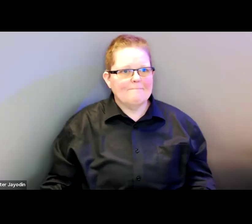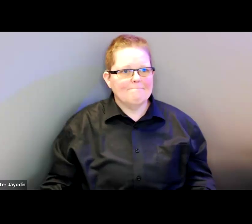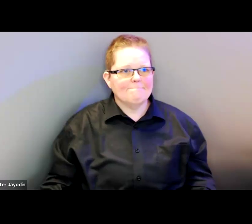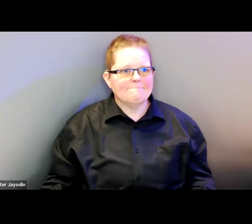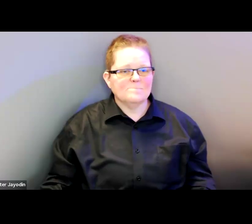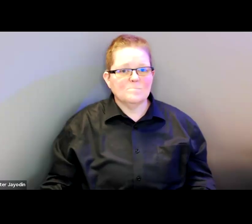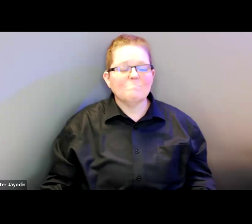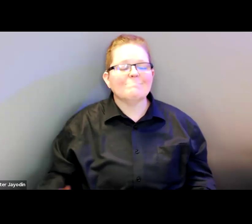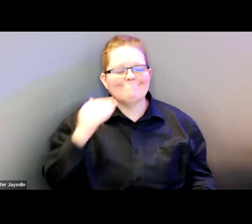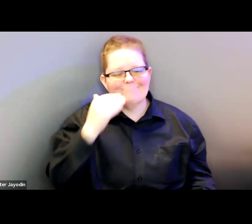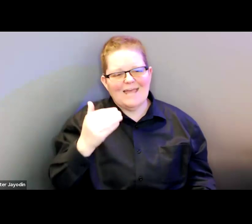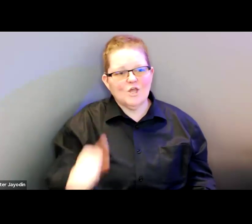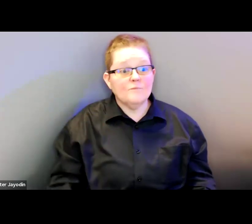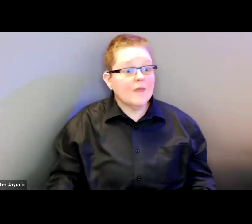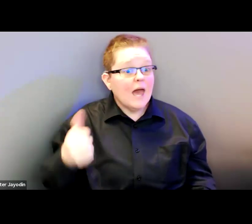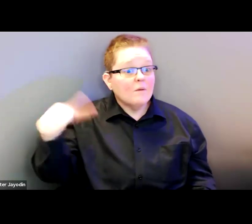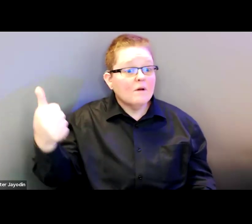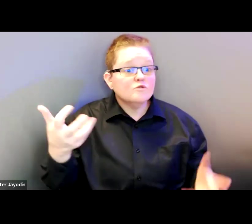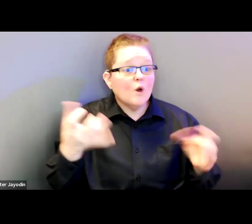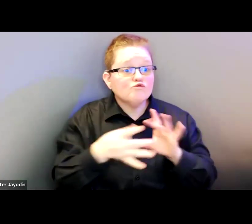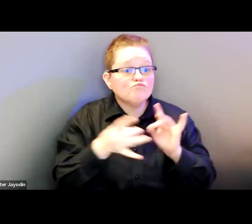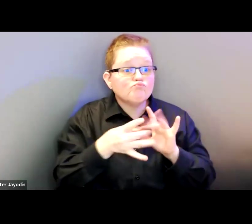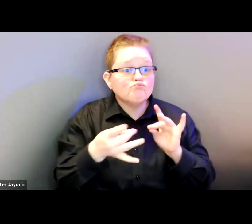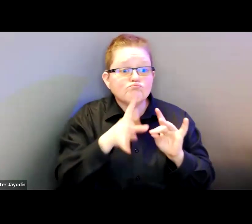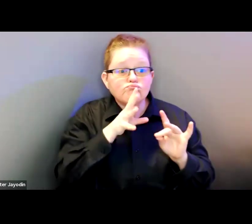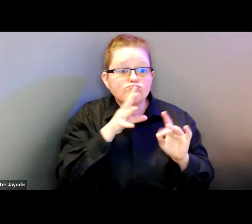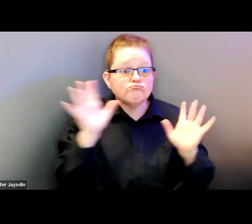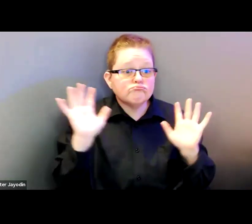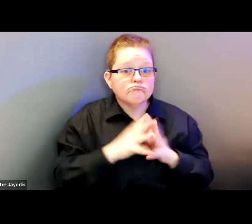Great, thank you. Anybody else wish to weigh in?